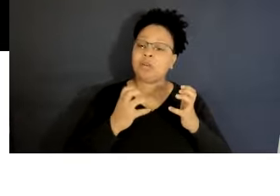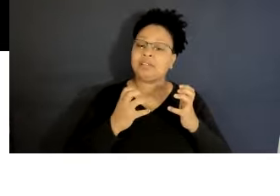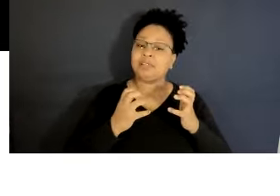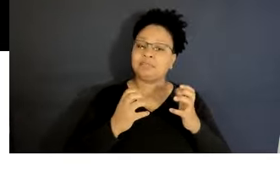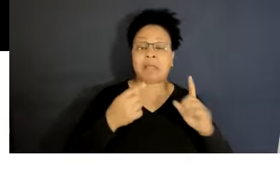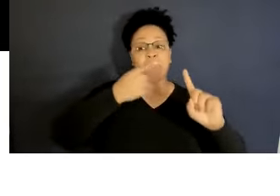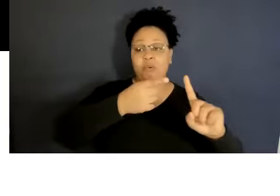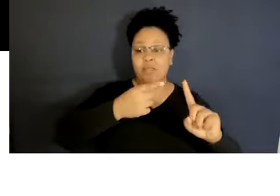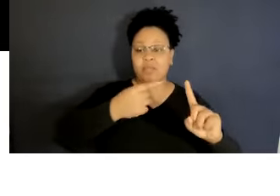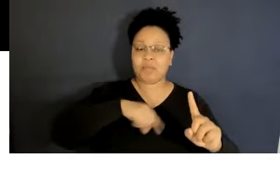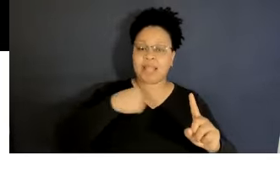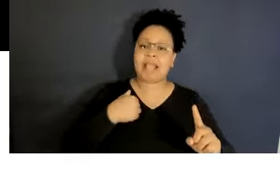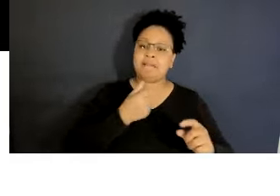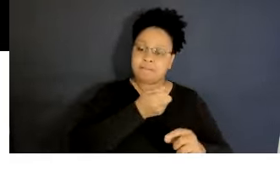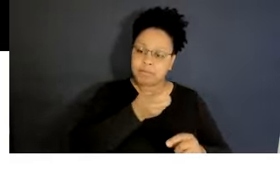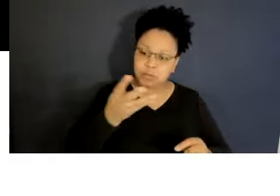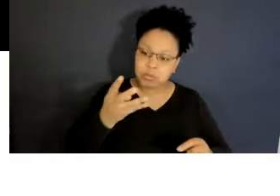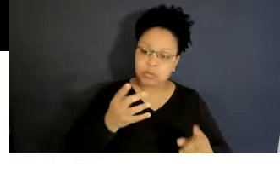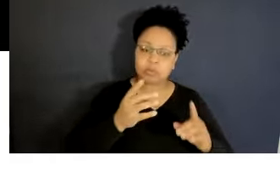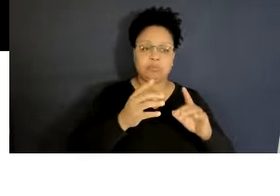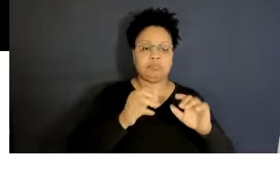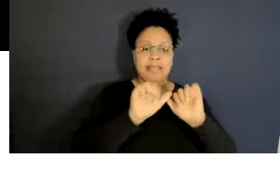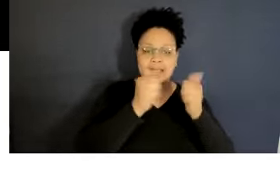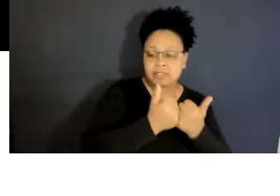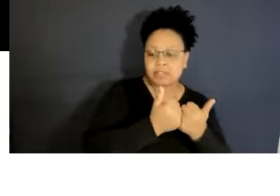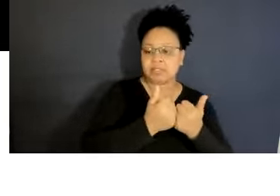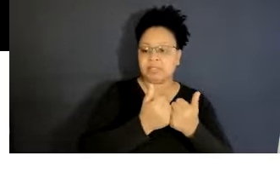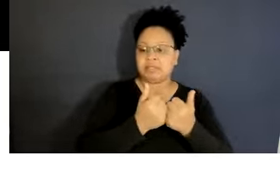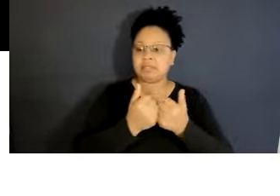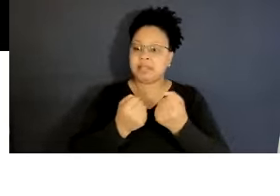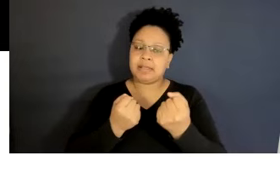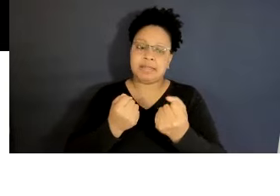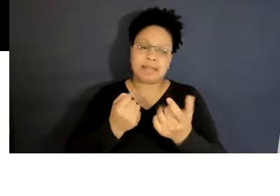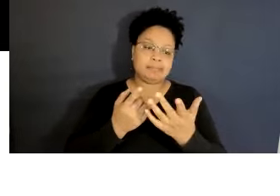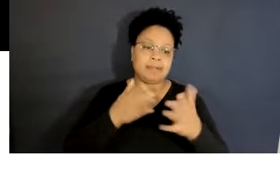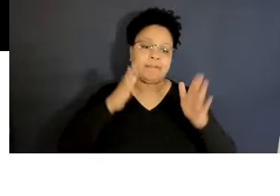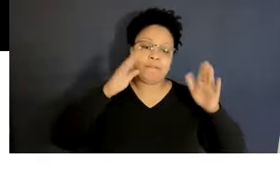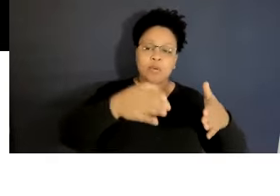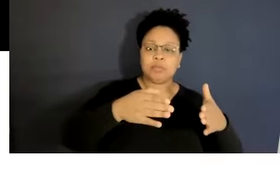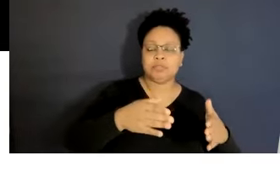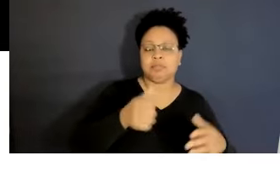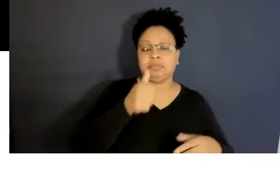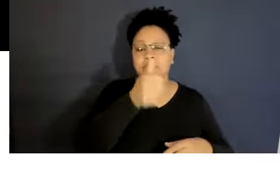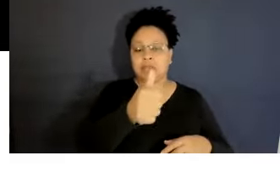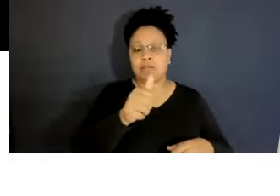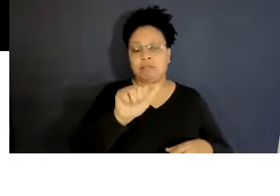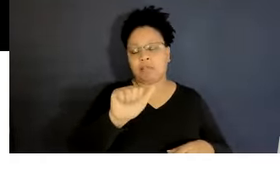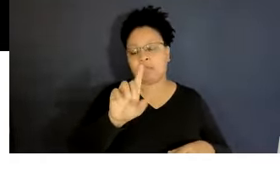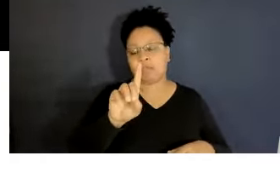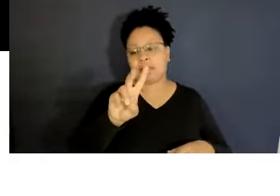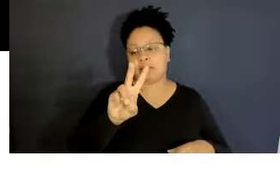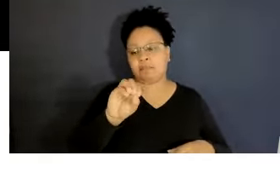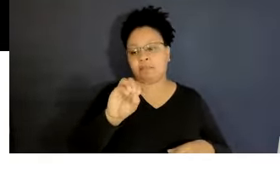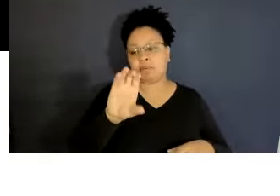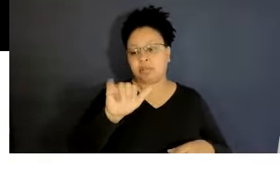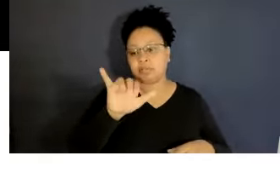in Arizona, and self-advocacy solutions, the